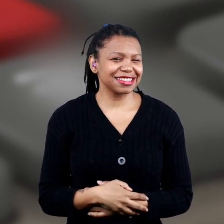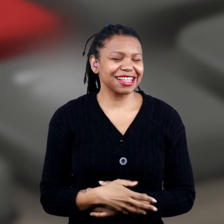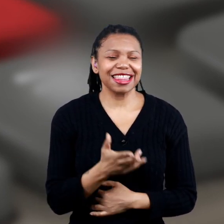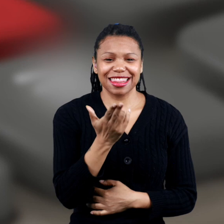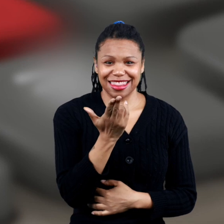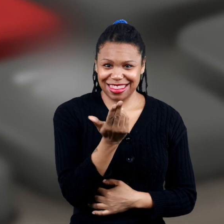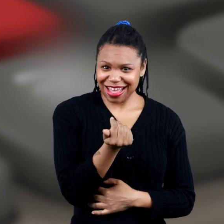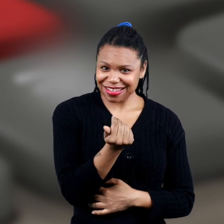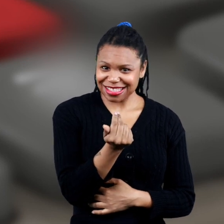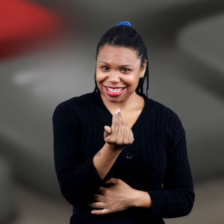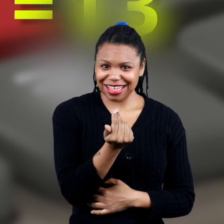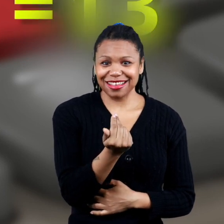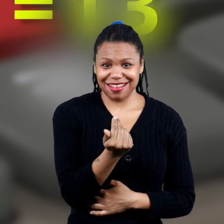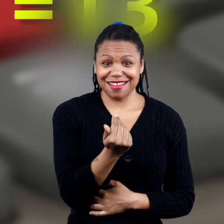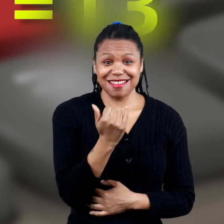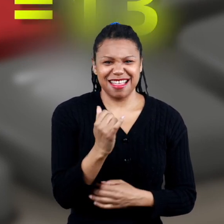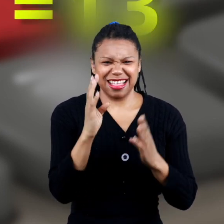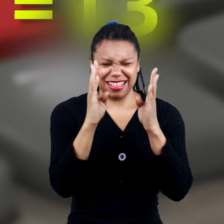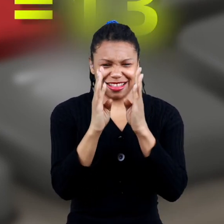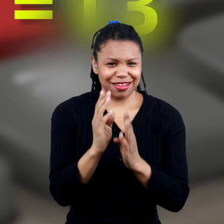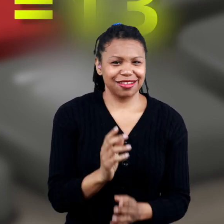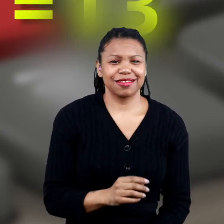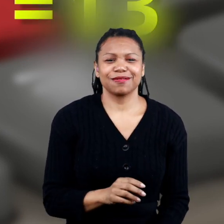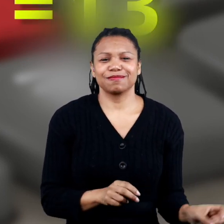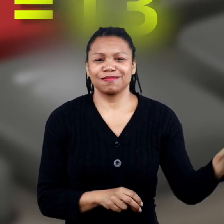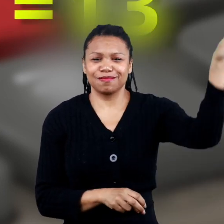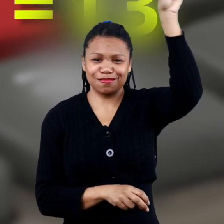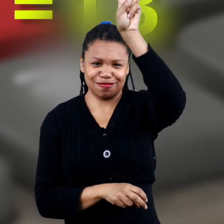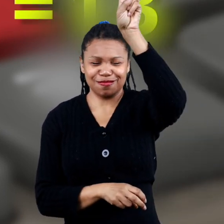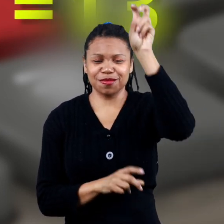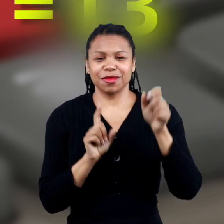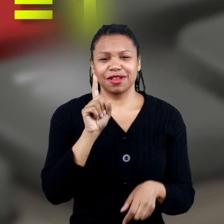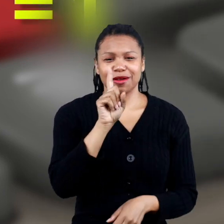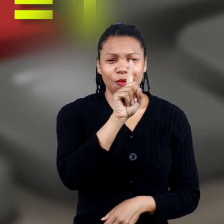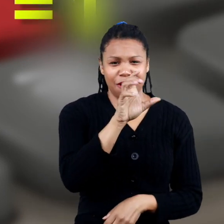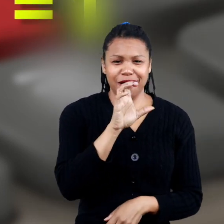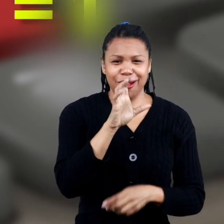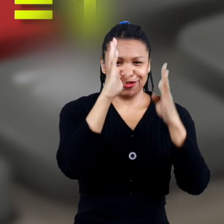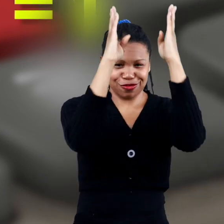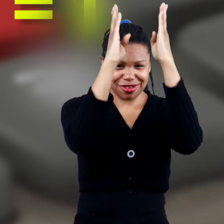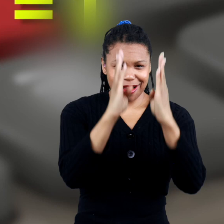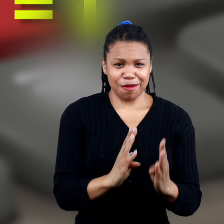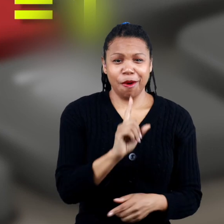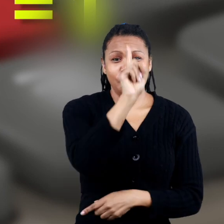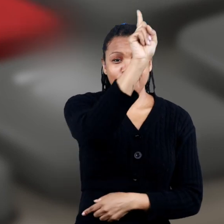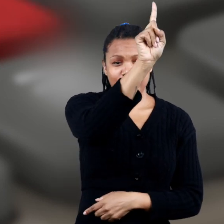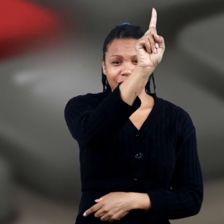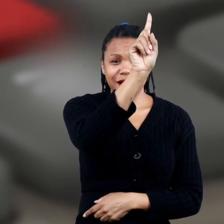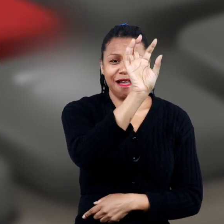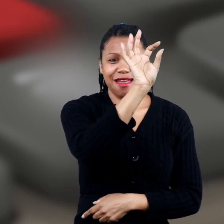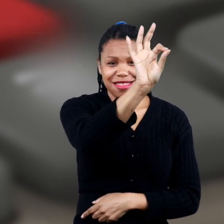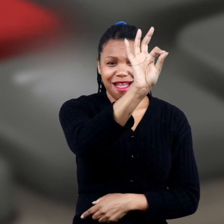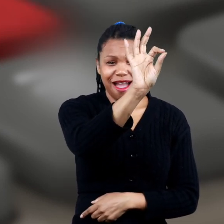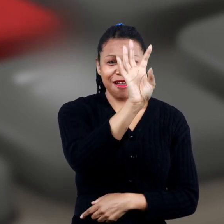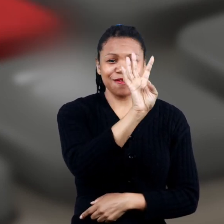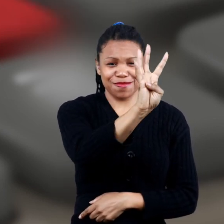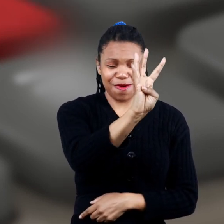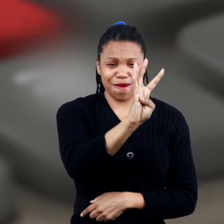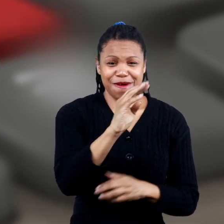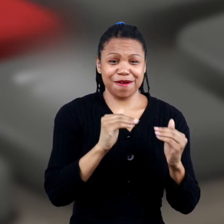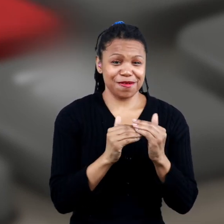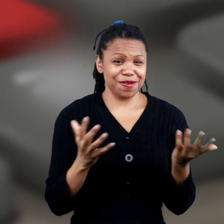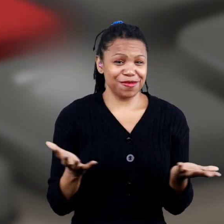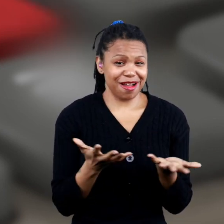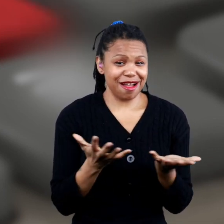What is that? Yep, that is thirteen. So a three goes down and a one goes up into the